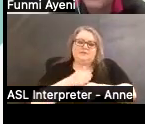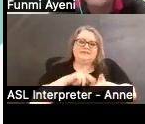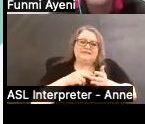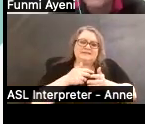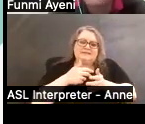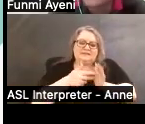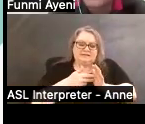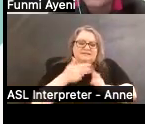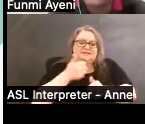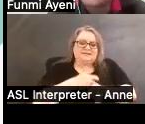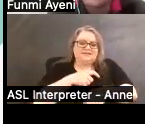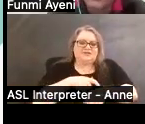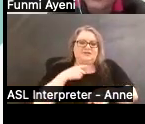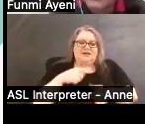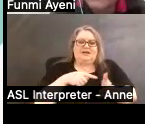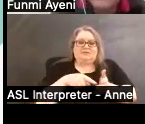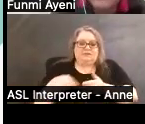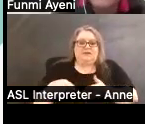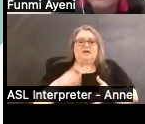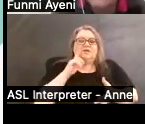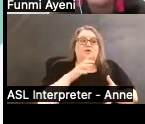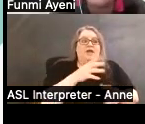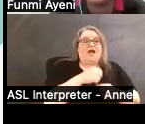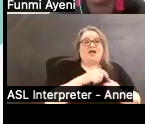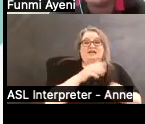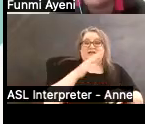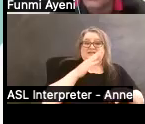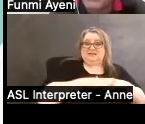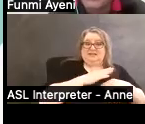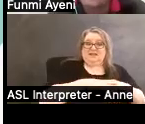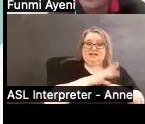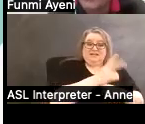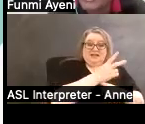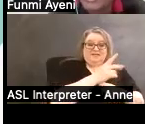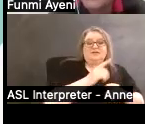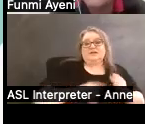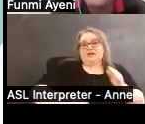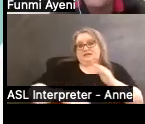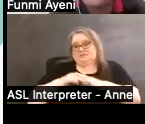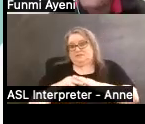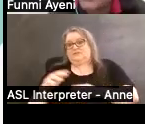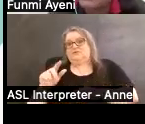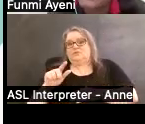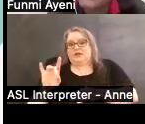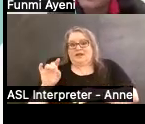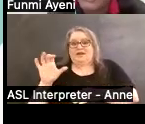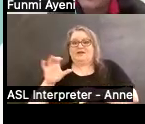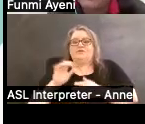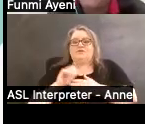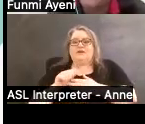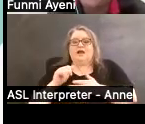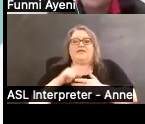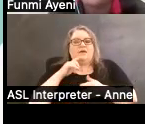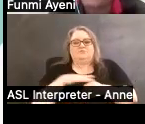went out, survivors received as little as $7 and as much as $2,800. And that was completely